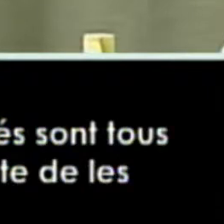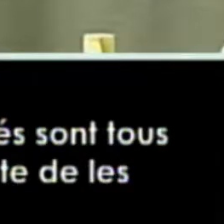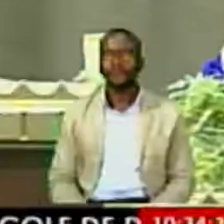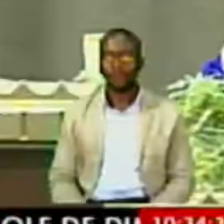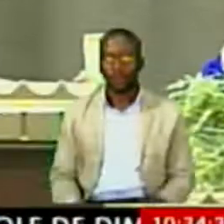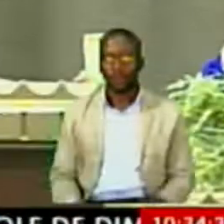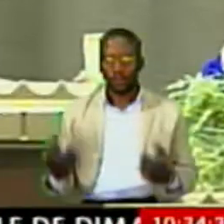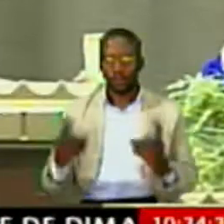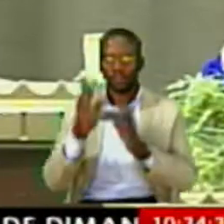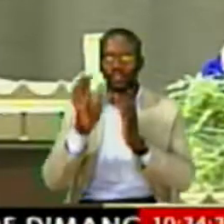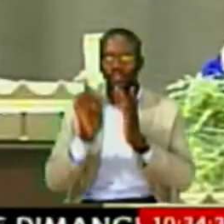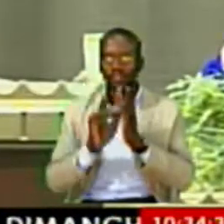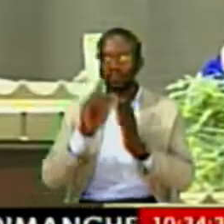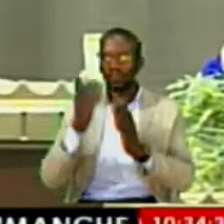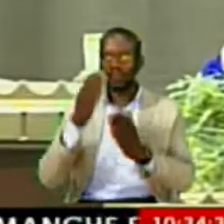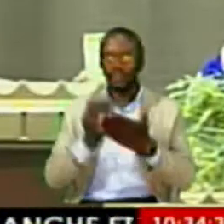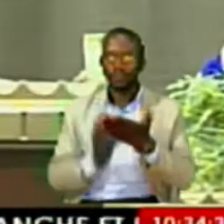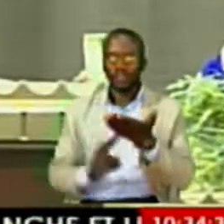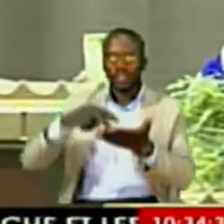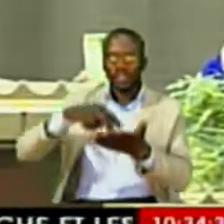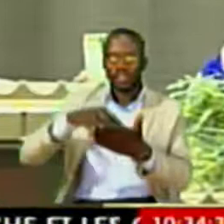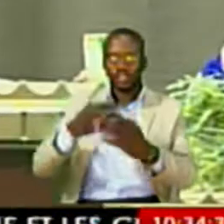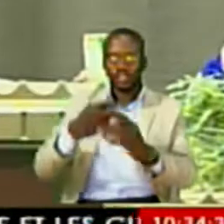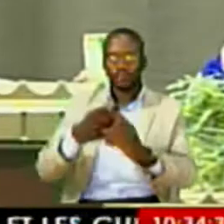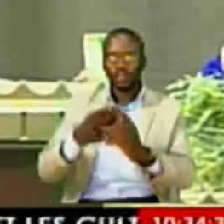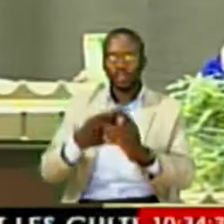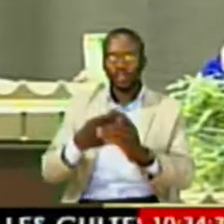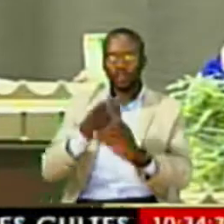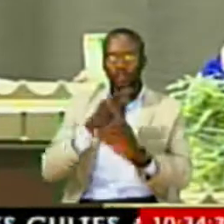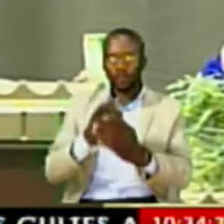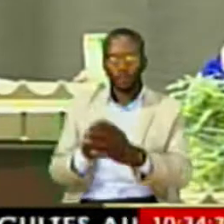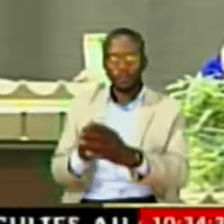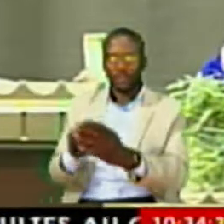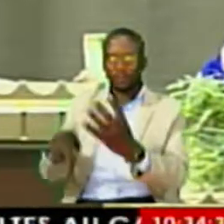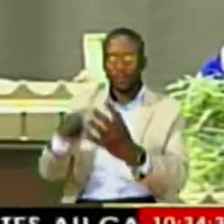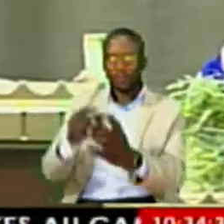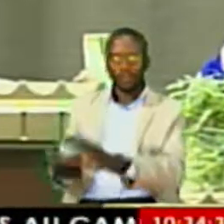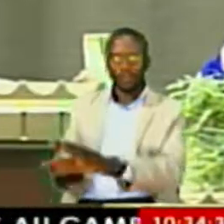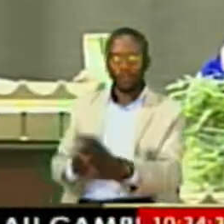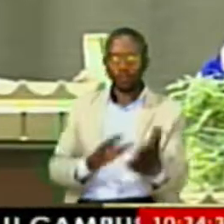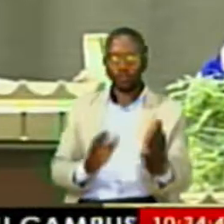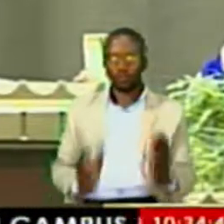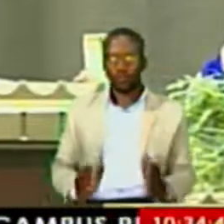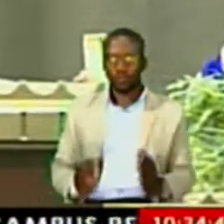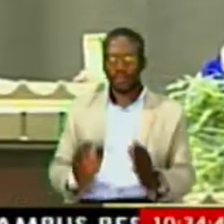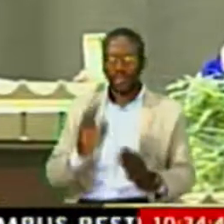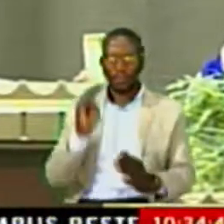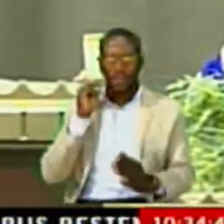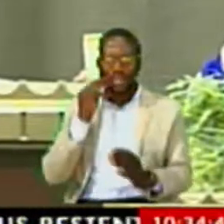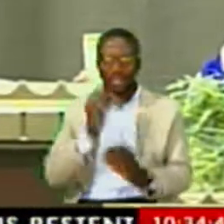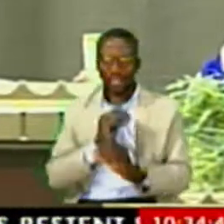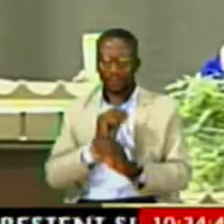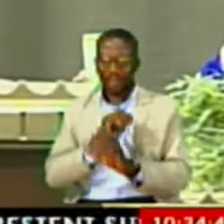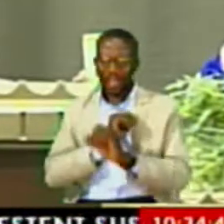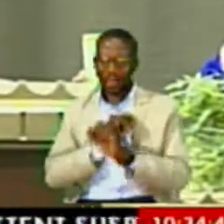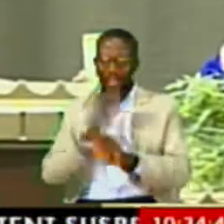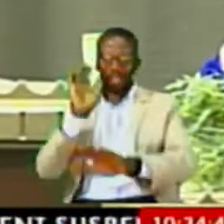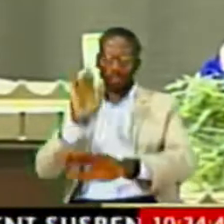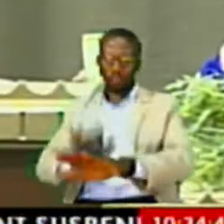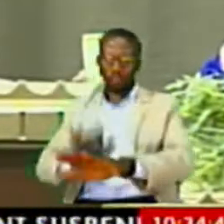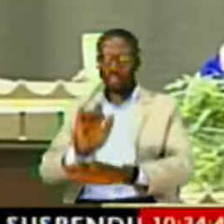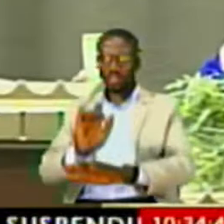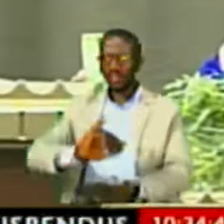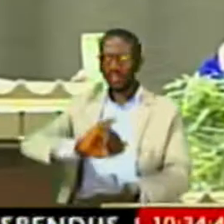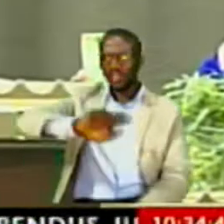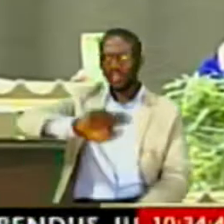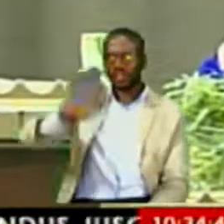brethren. When he died, Marie voulait les toucher. I mean, when he resurrected, Jean, chapitre 20, Mary wanted to